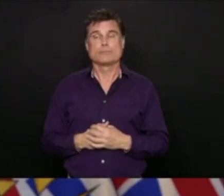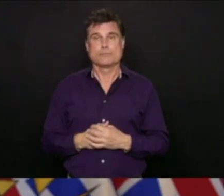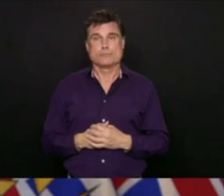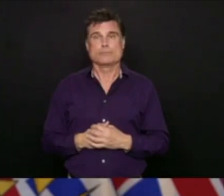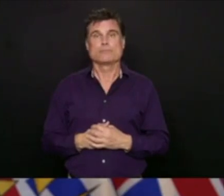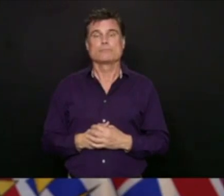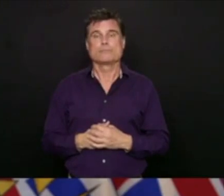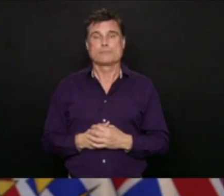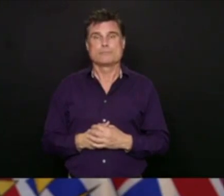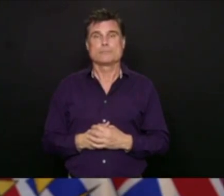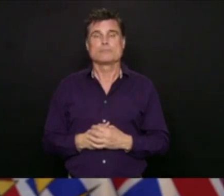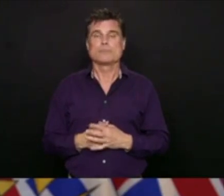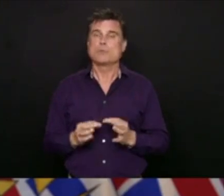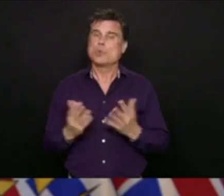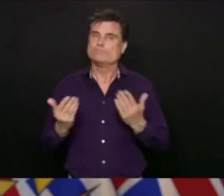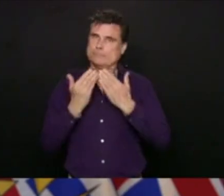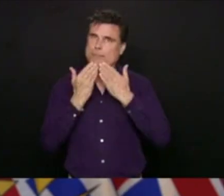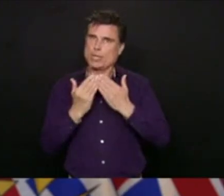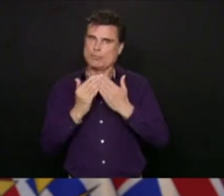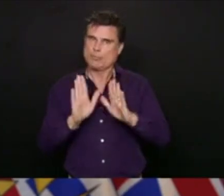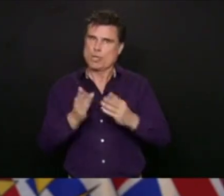We have 26 new